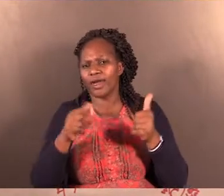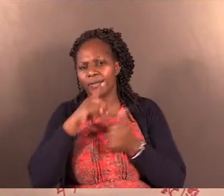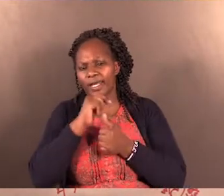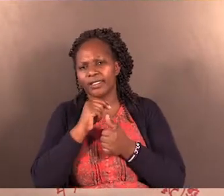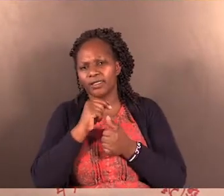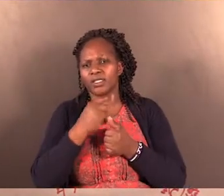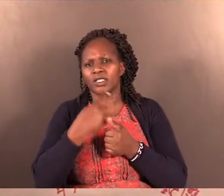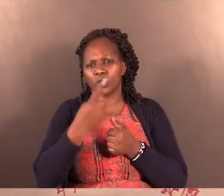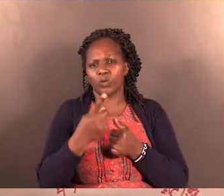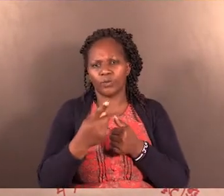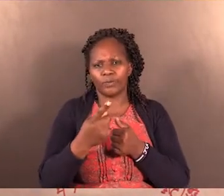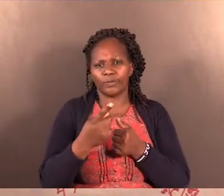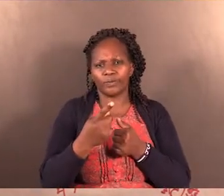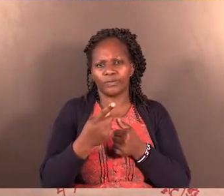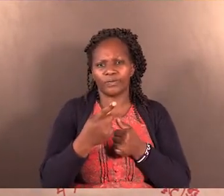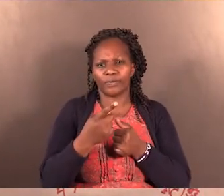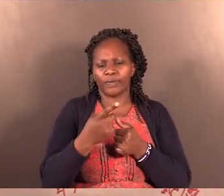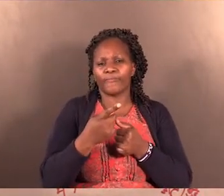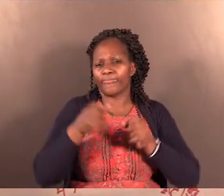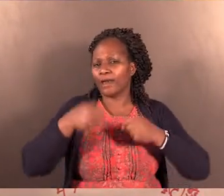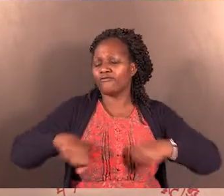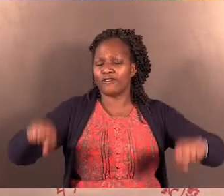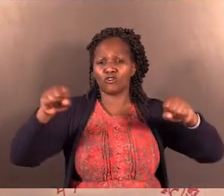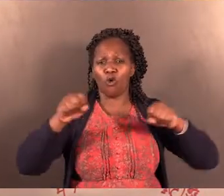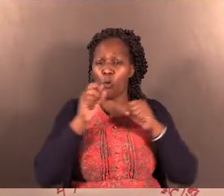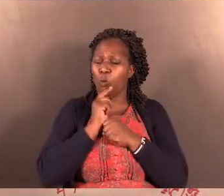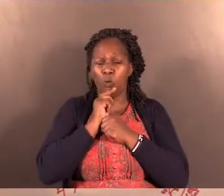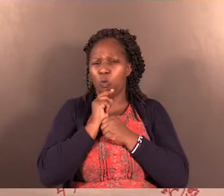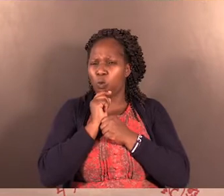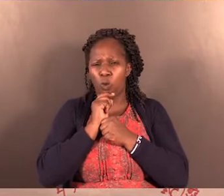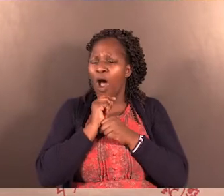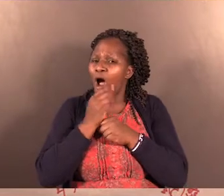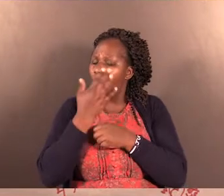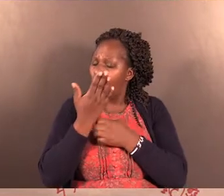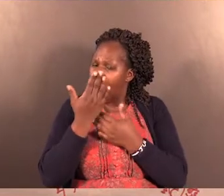the others. And so the officials wondered,